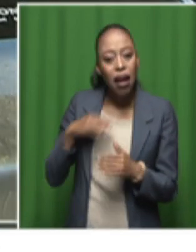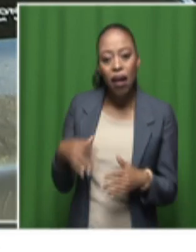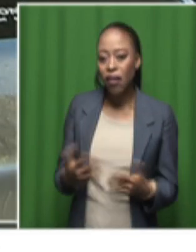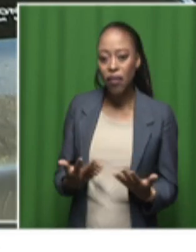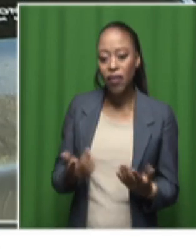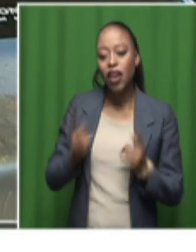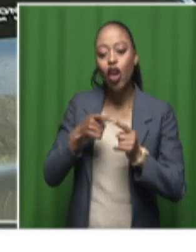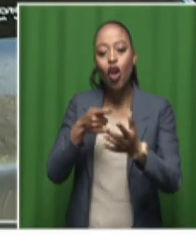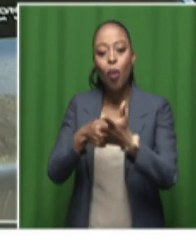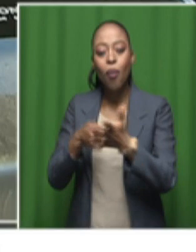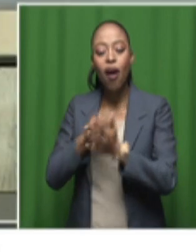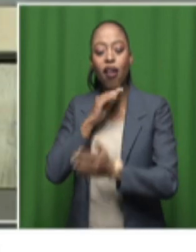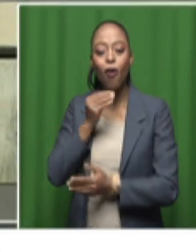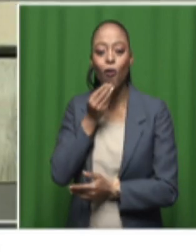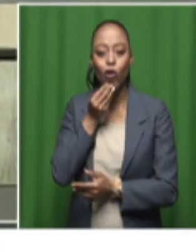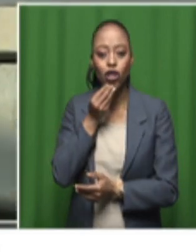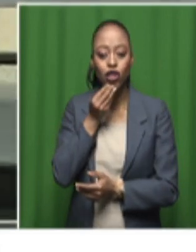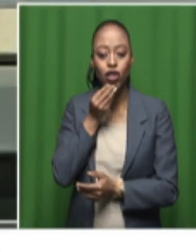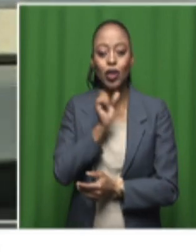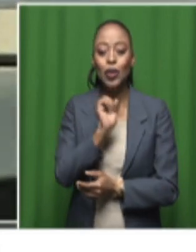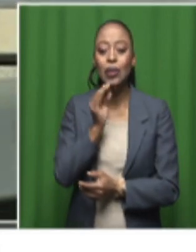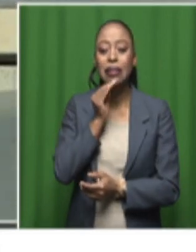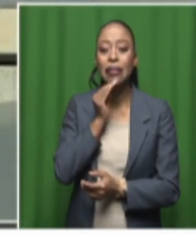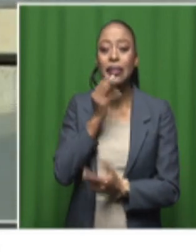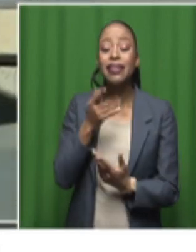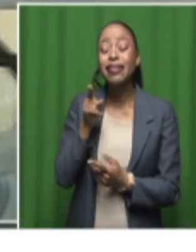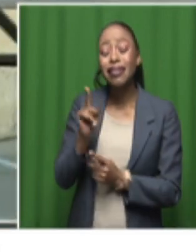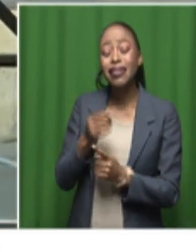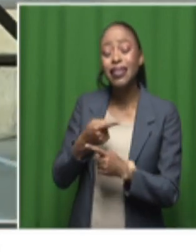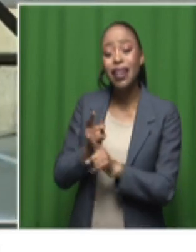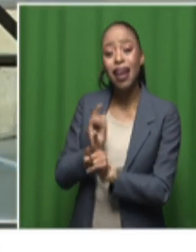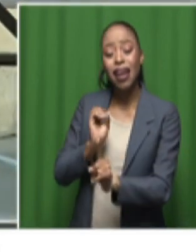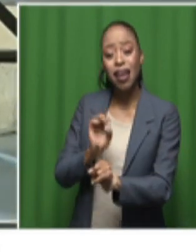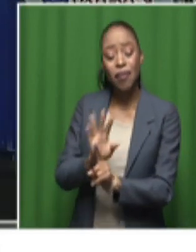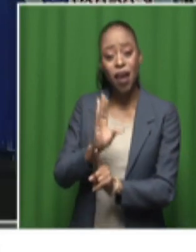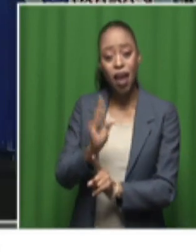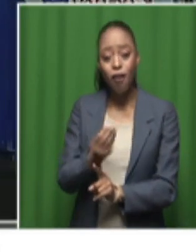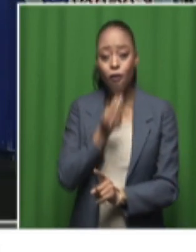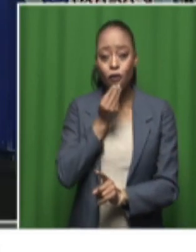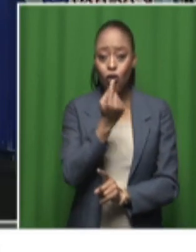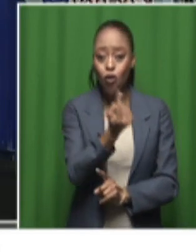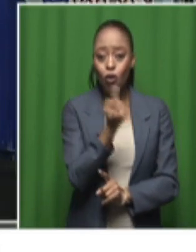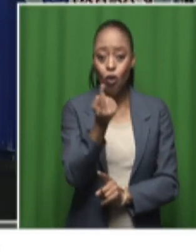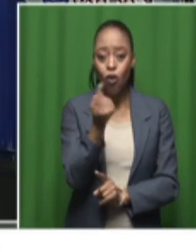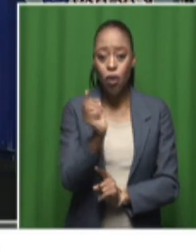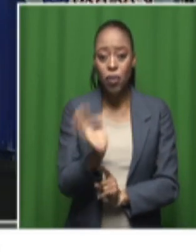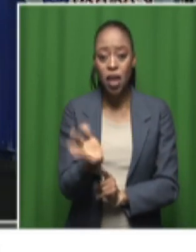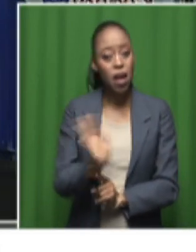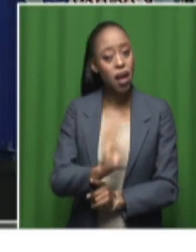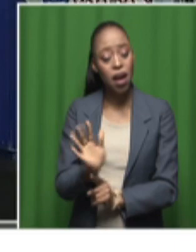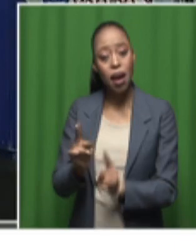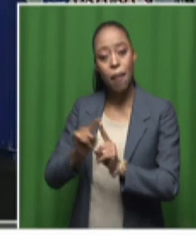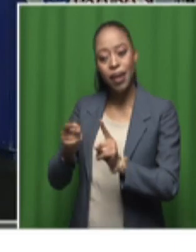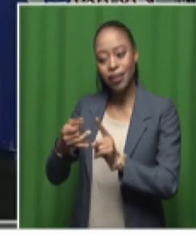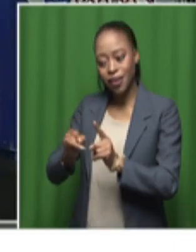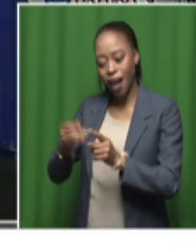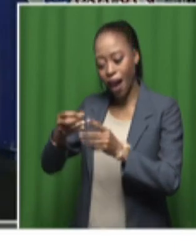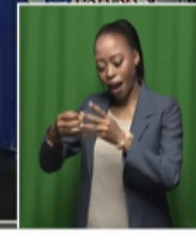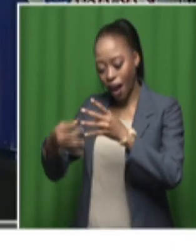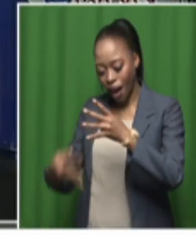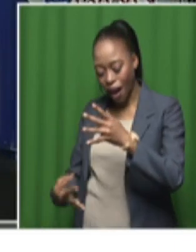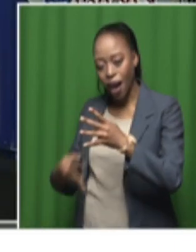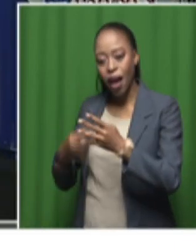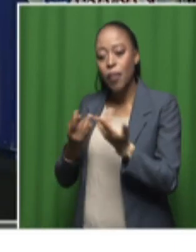sufficient food. So it has a direct impact not on the food price, but on how